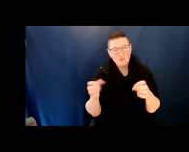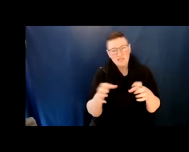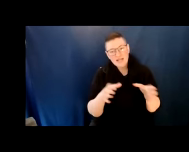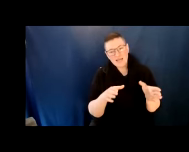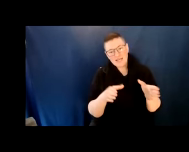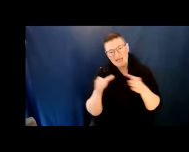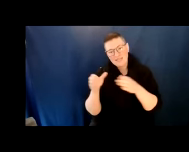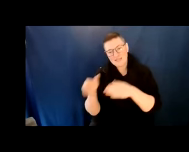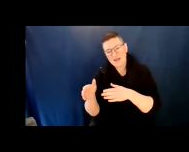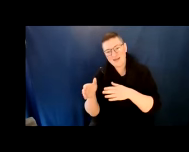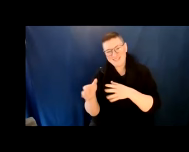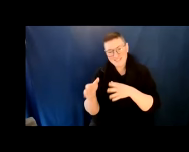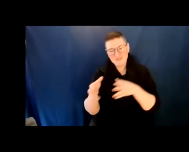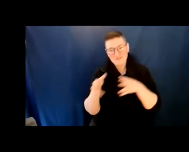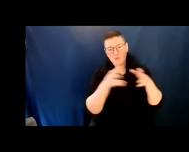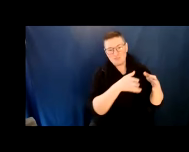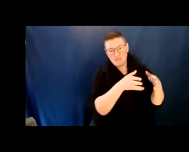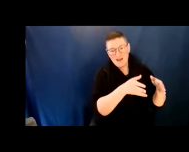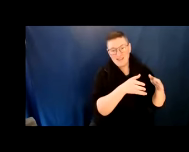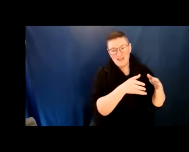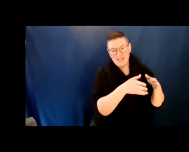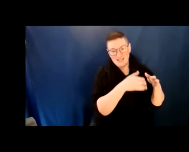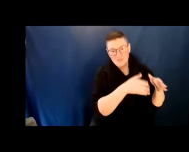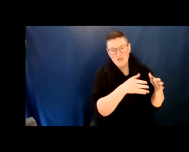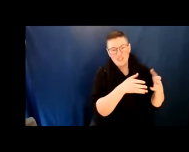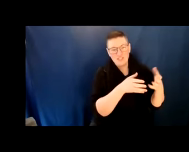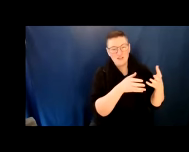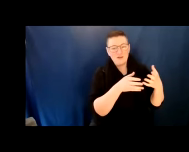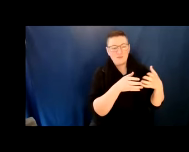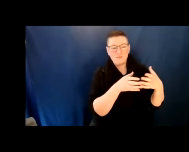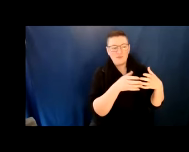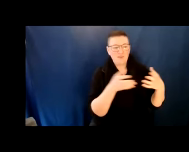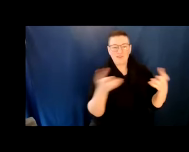because what's highlighted in the sign is different from what's being highlighted in the expression,